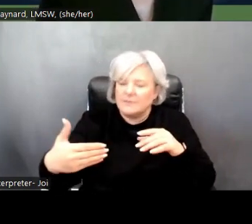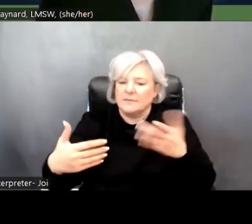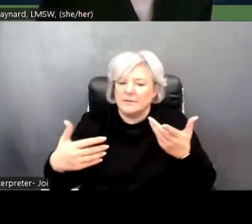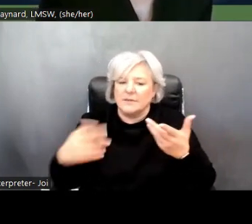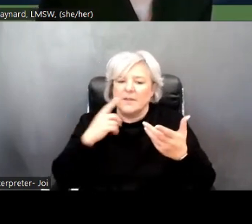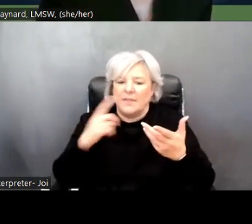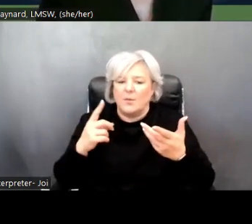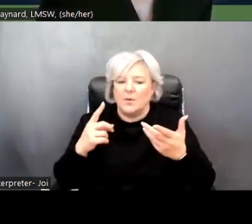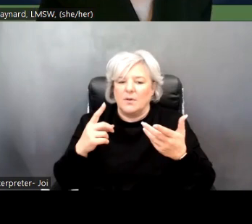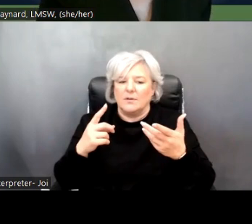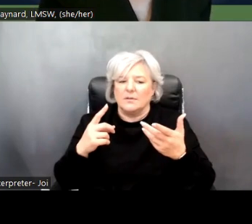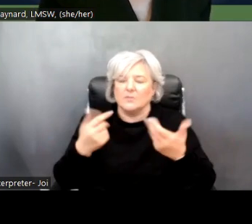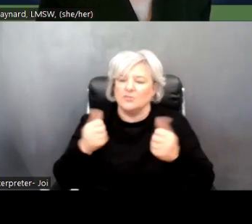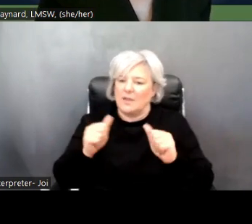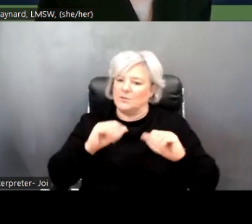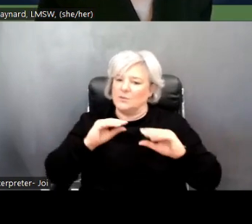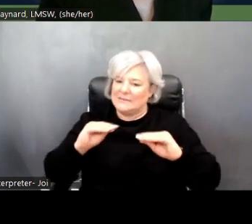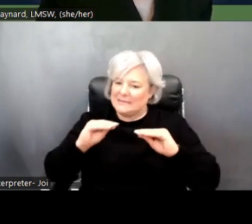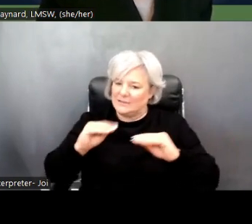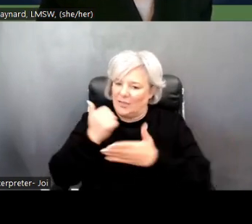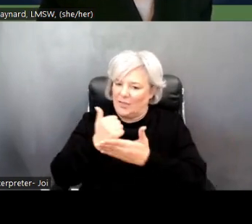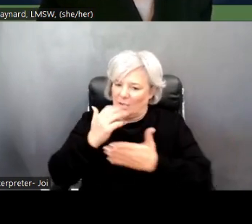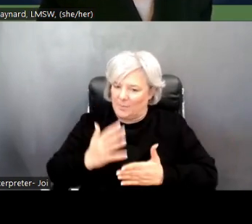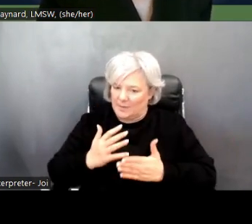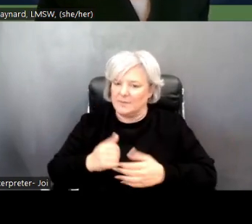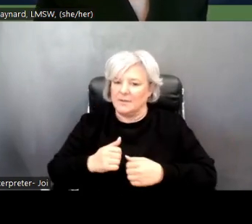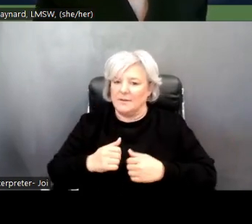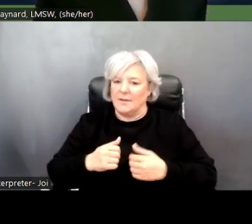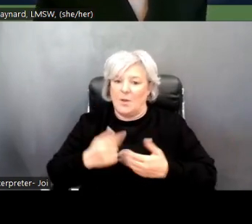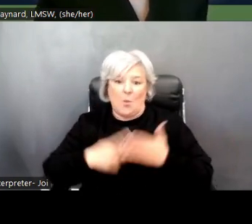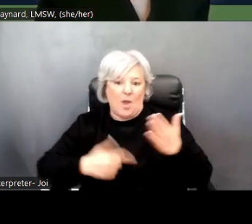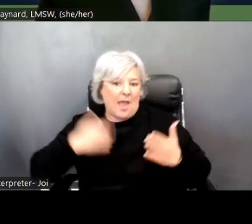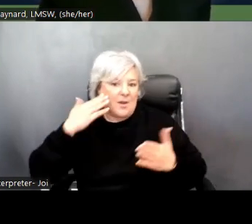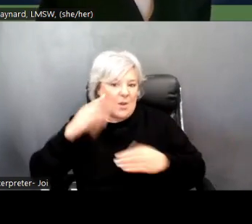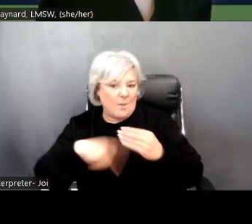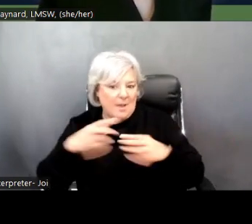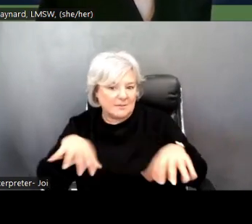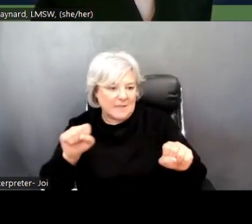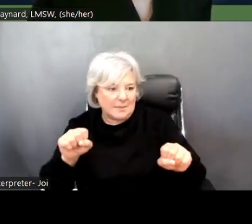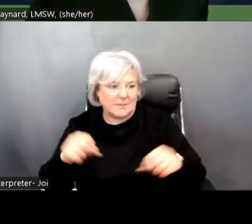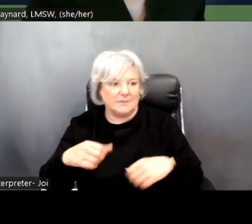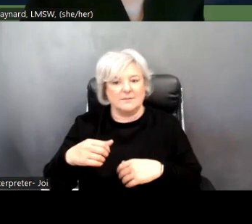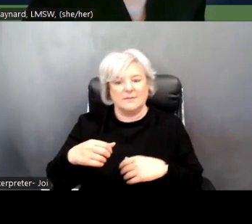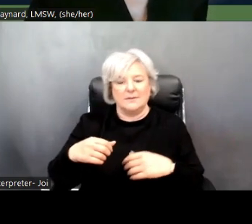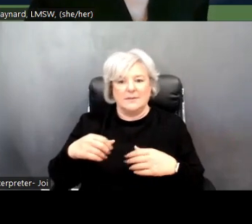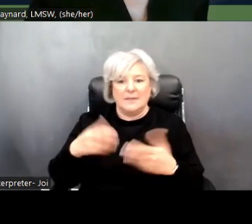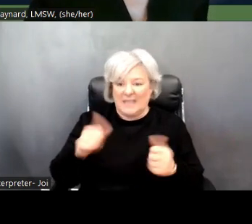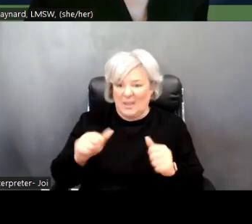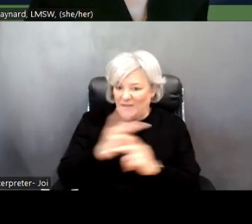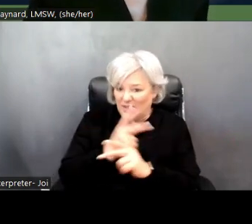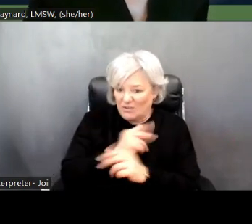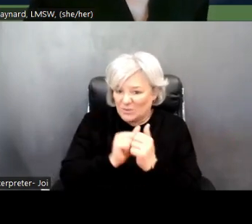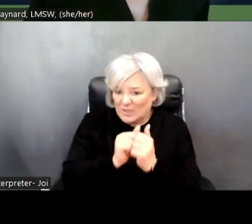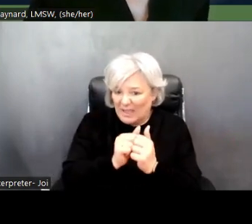time educating the therapist. Here's what I know about adoption, if you don't know anything, and can we figure this out